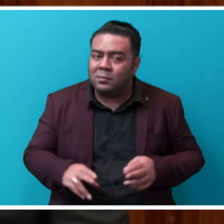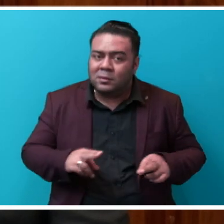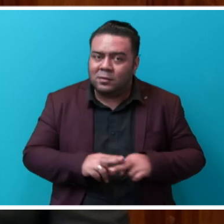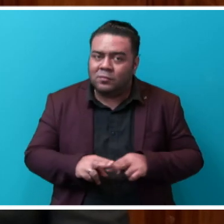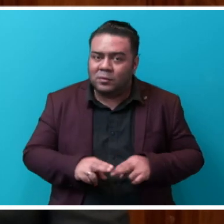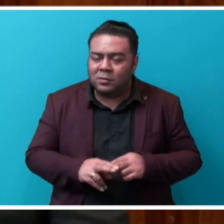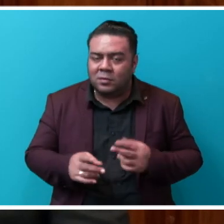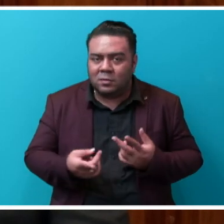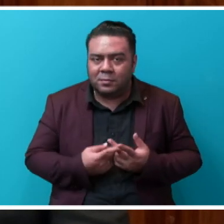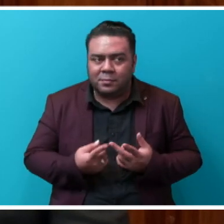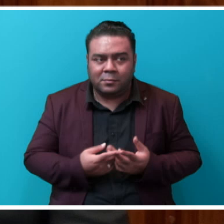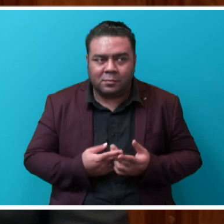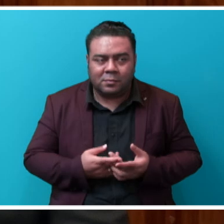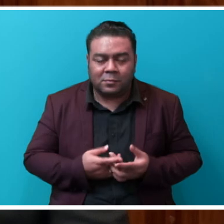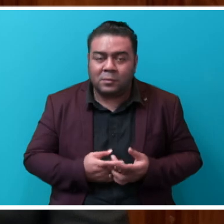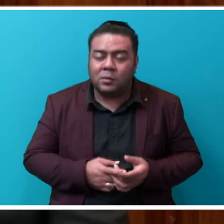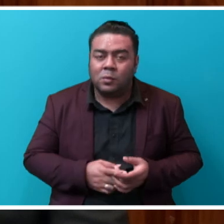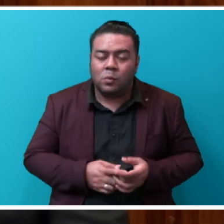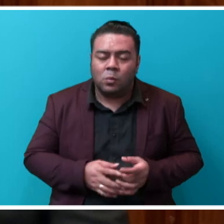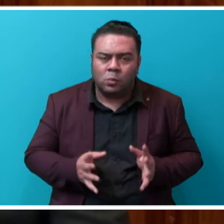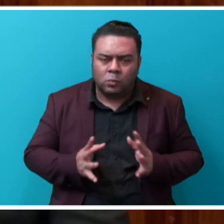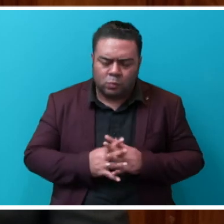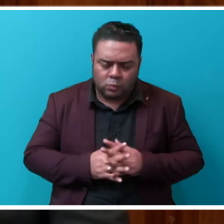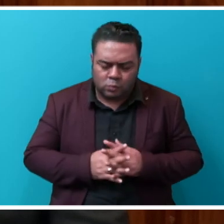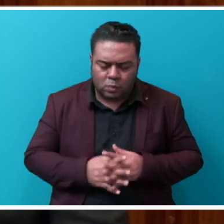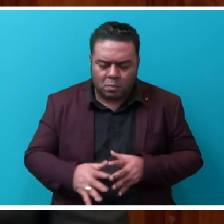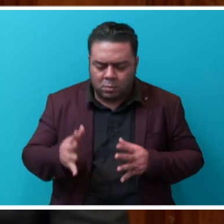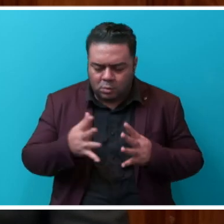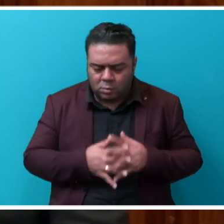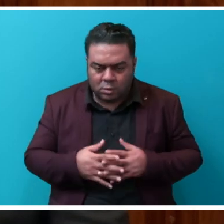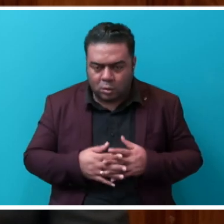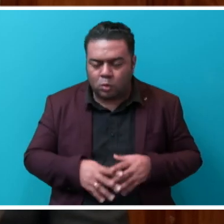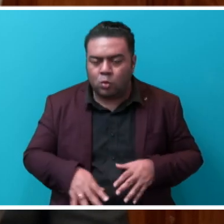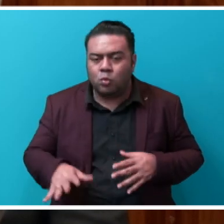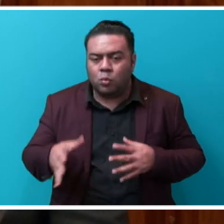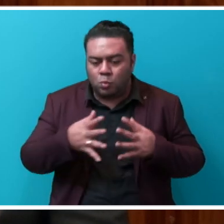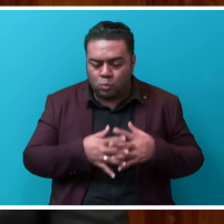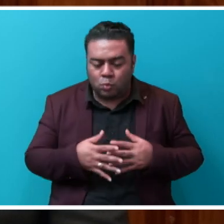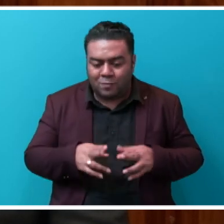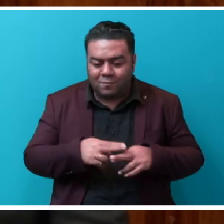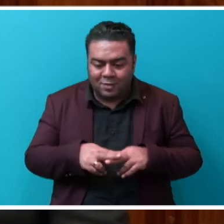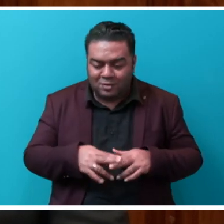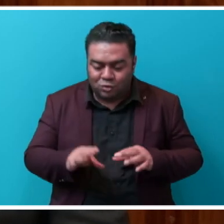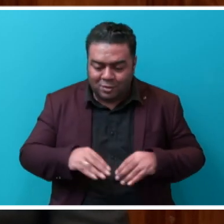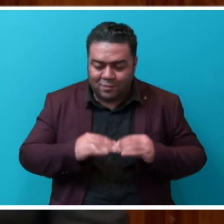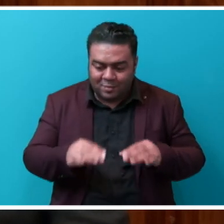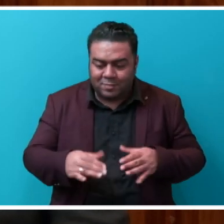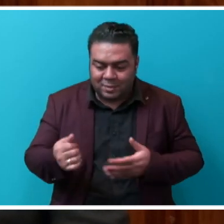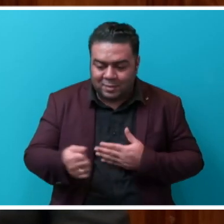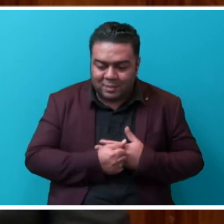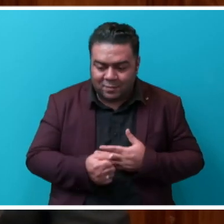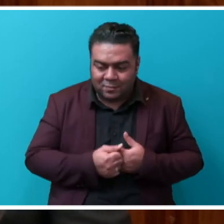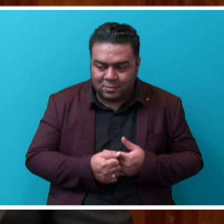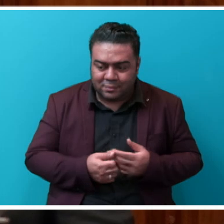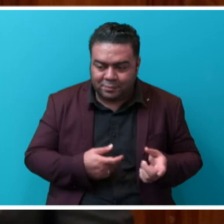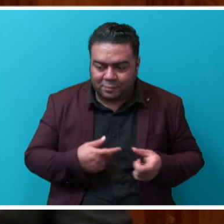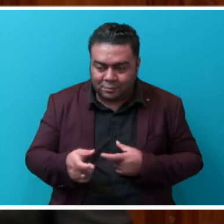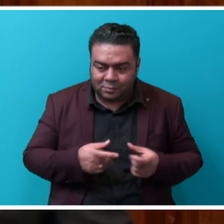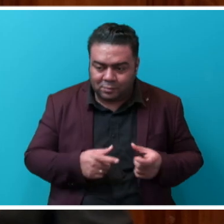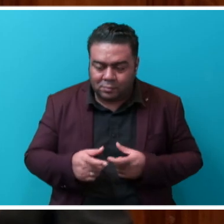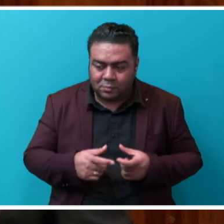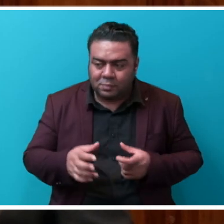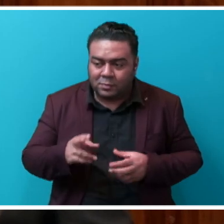Washington, D.C. participated in the US-Fiji Investment and Savings Drive, coordinated by